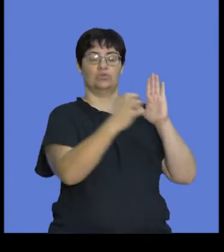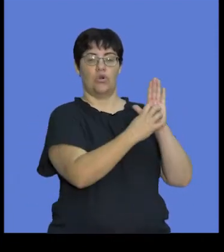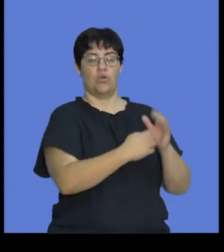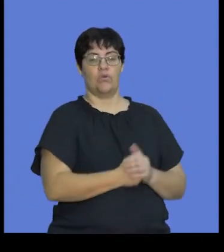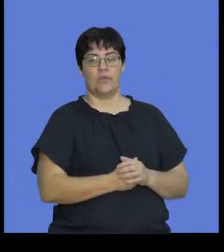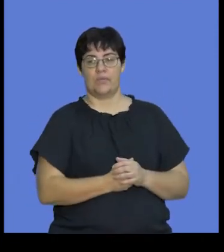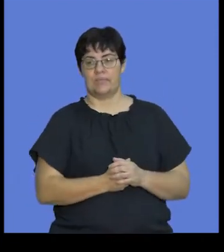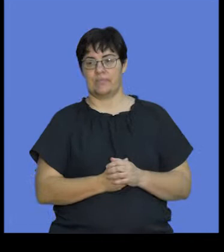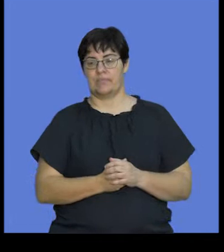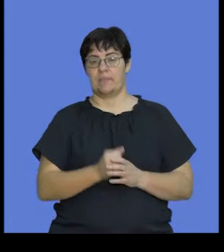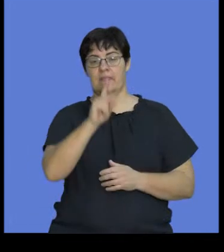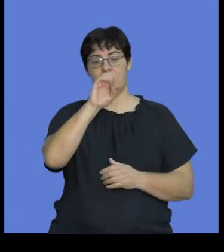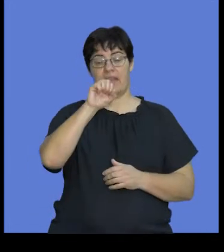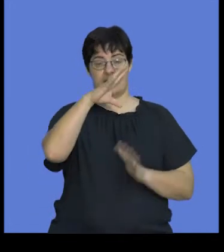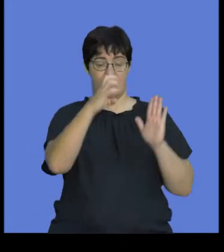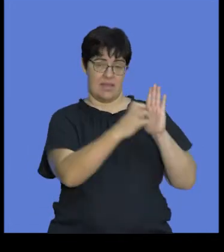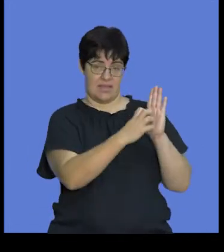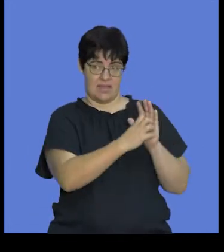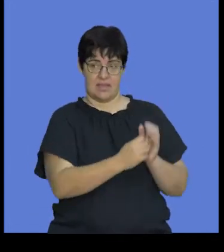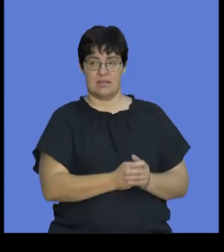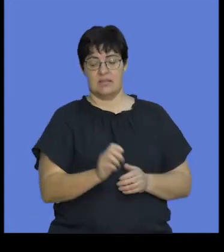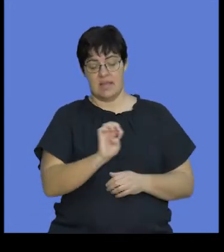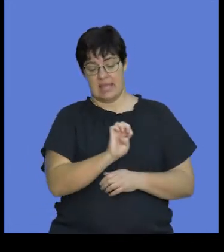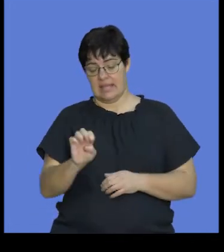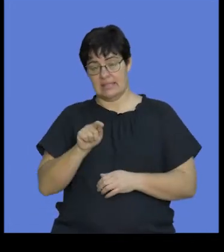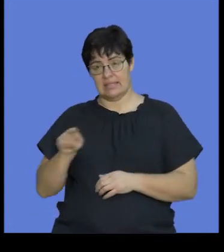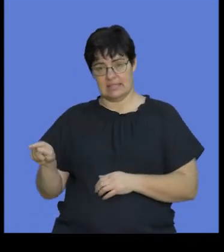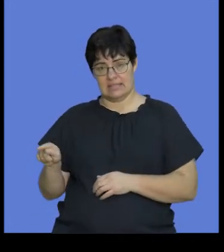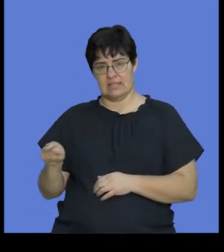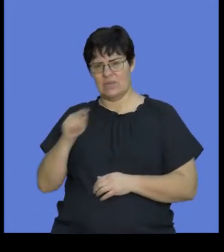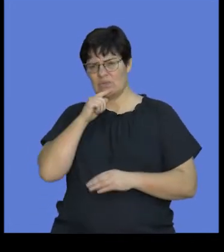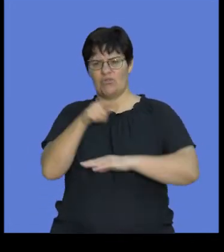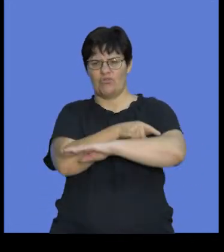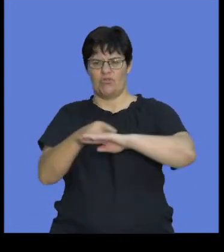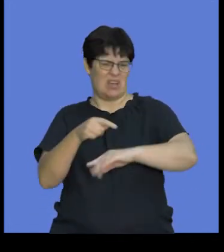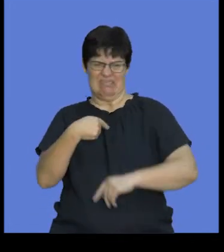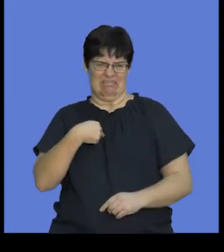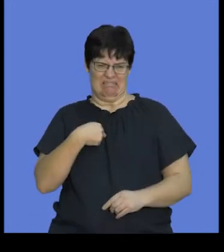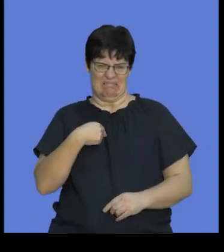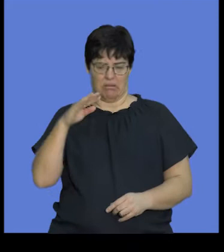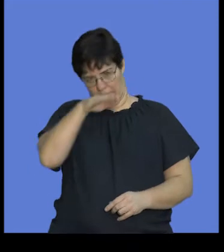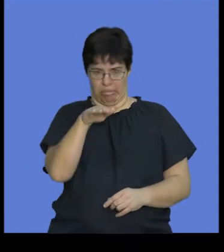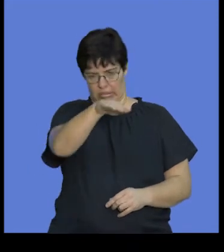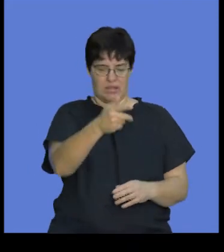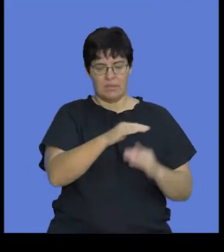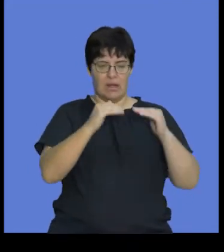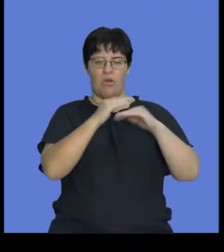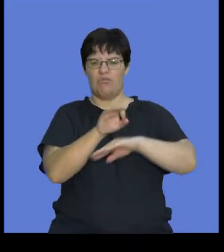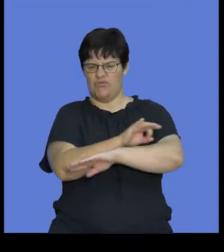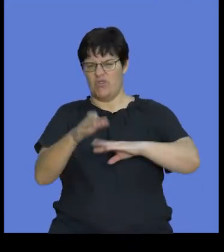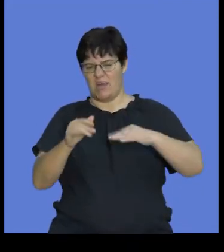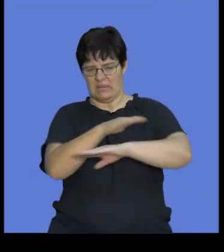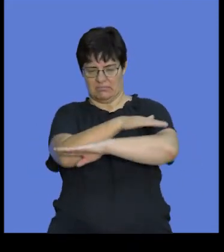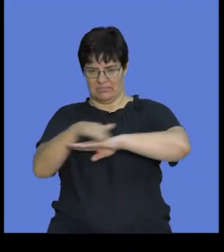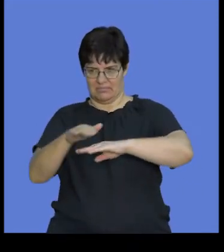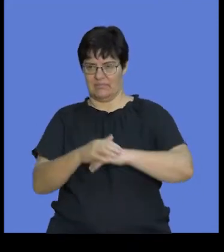Vector diagram, it's going east. Please use your rulers because that's not very straight.